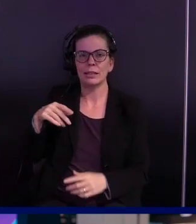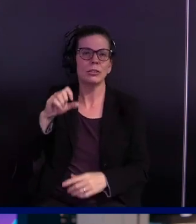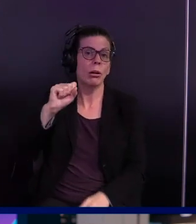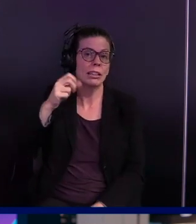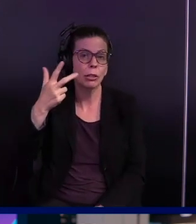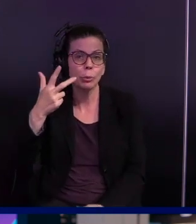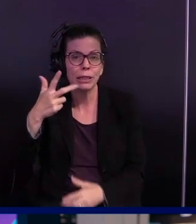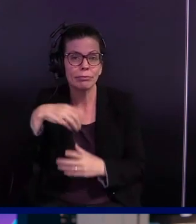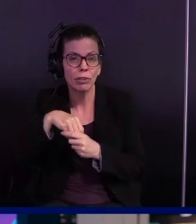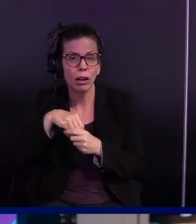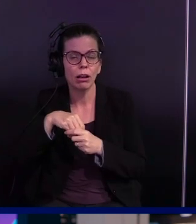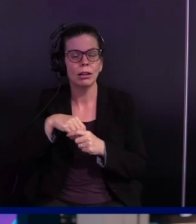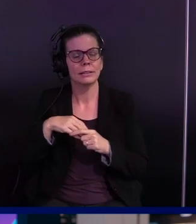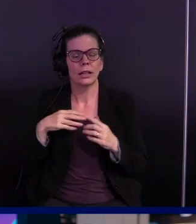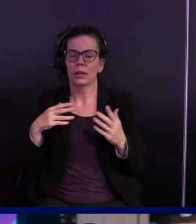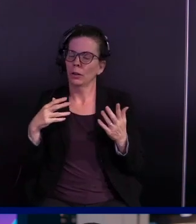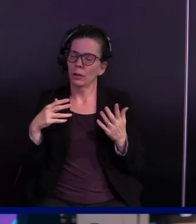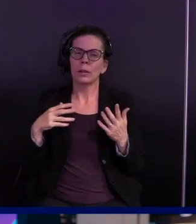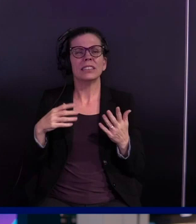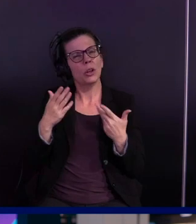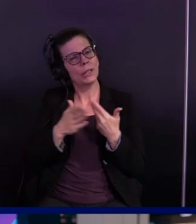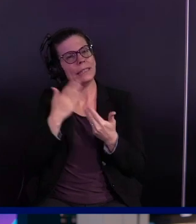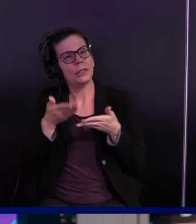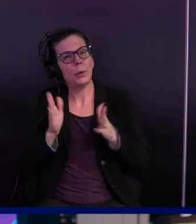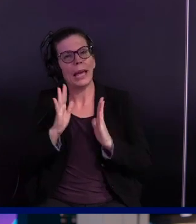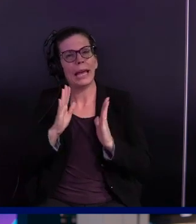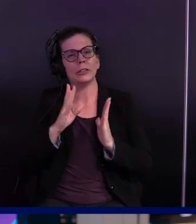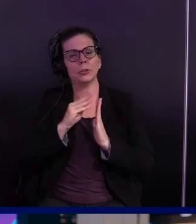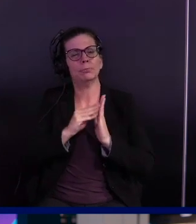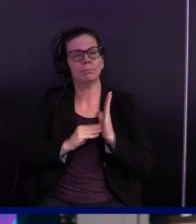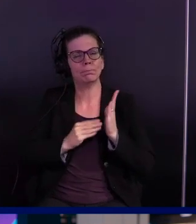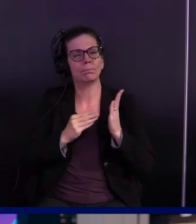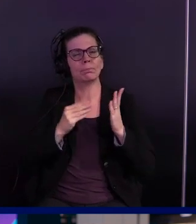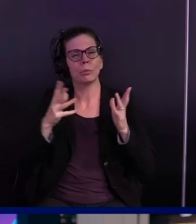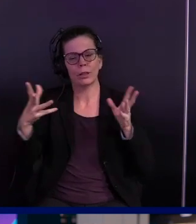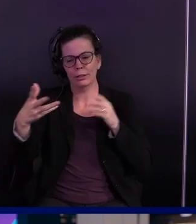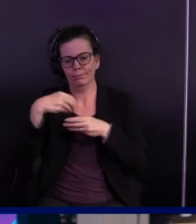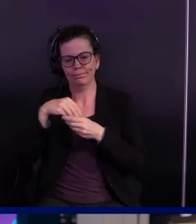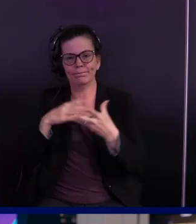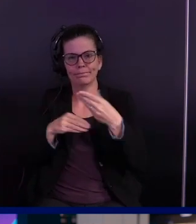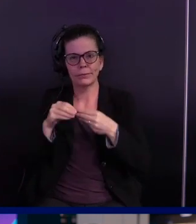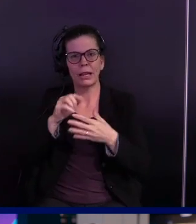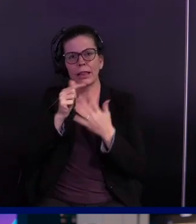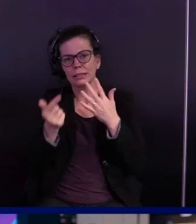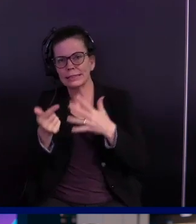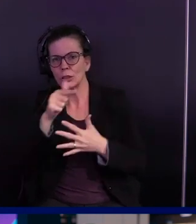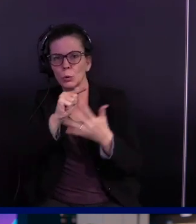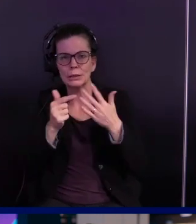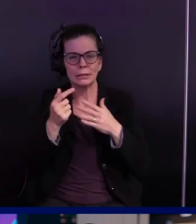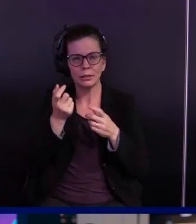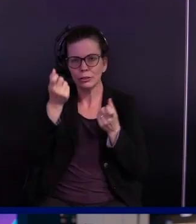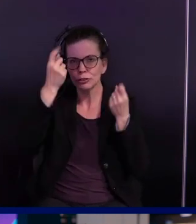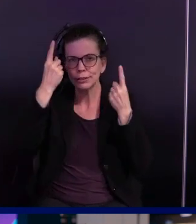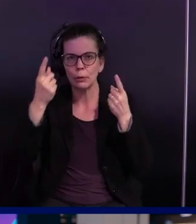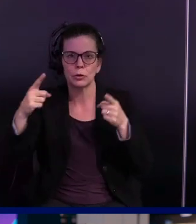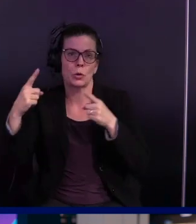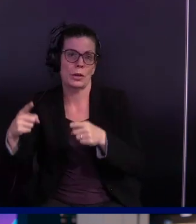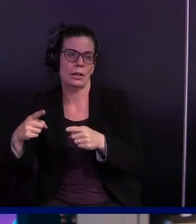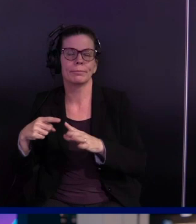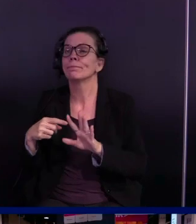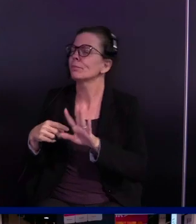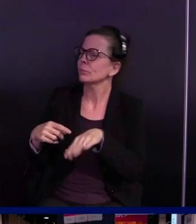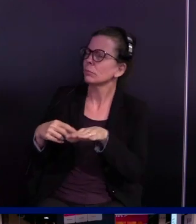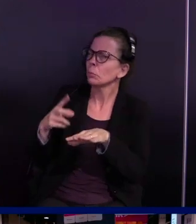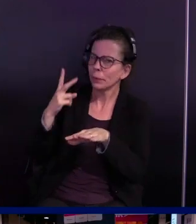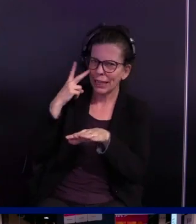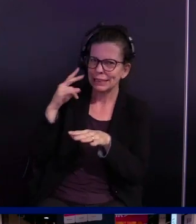so there's like a easy way to start capturing signals from different places to start understanding what's going on, right? Well, and I